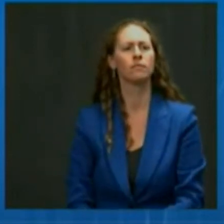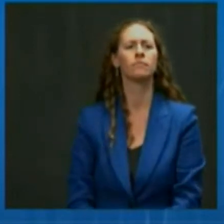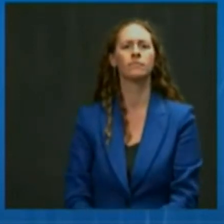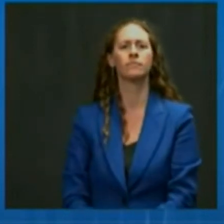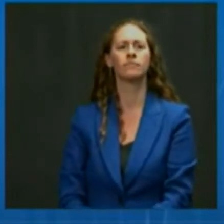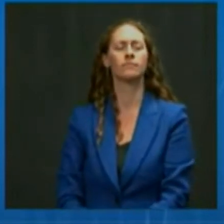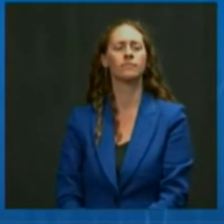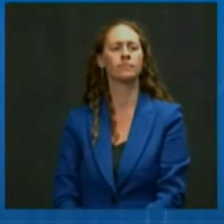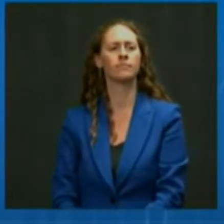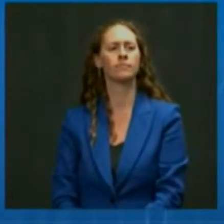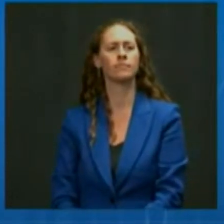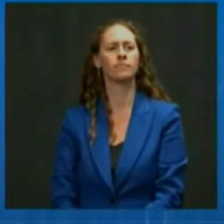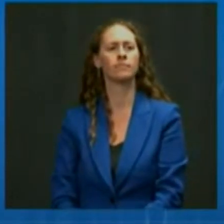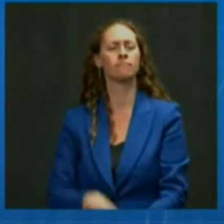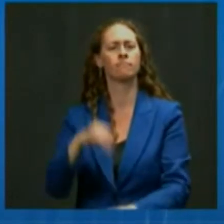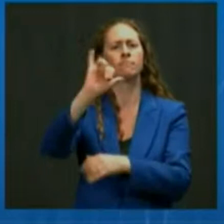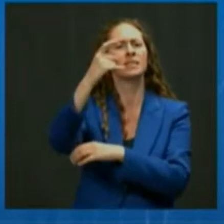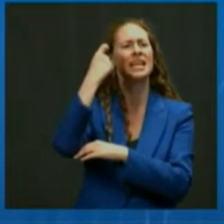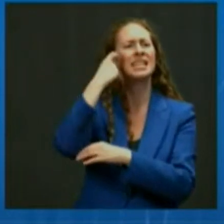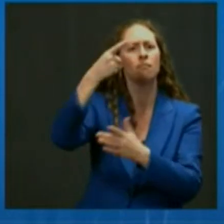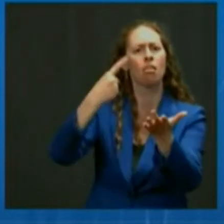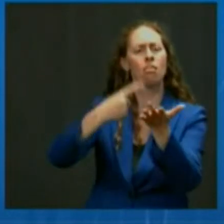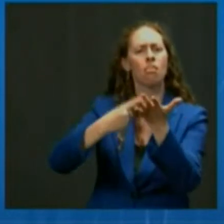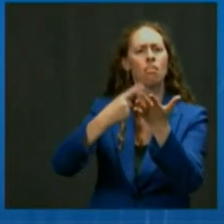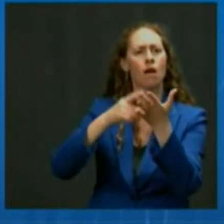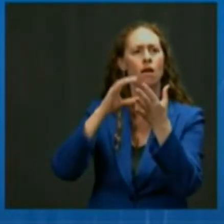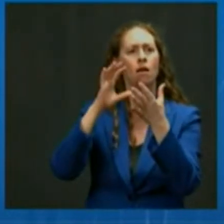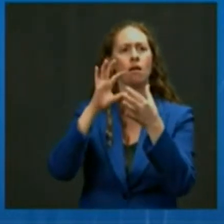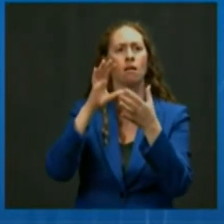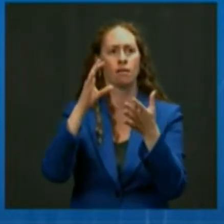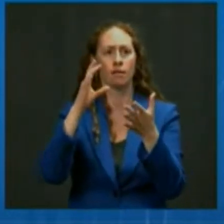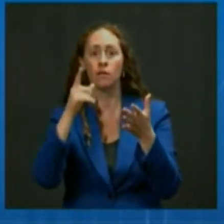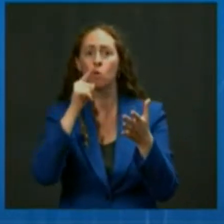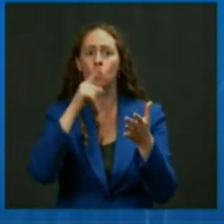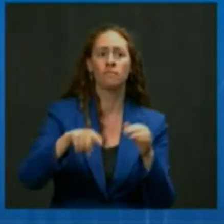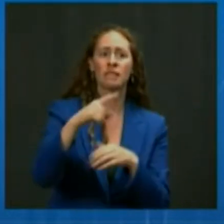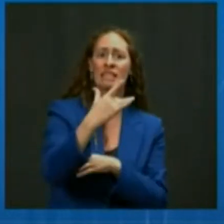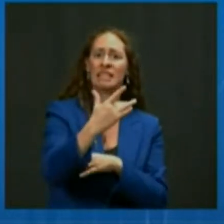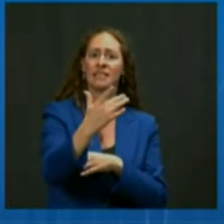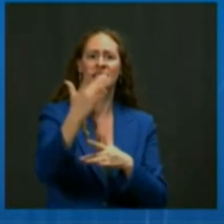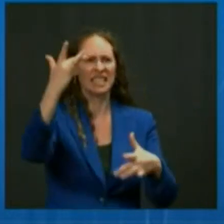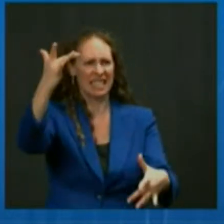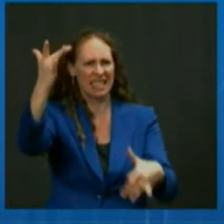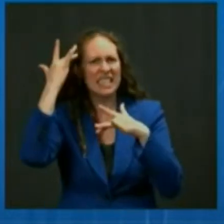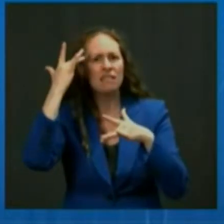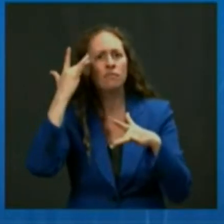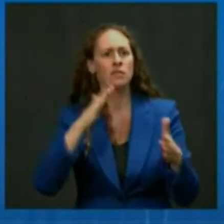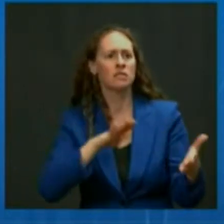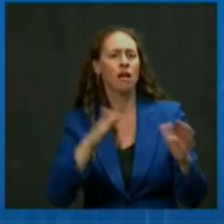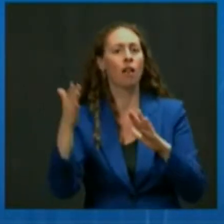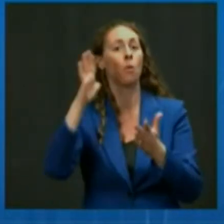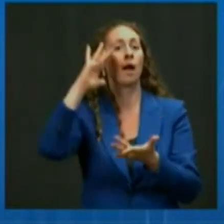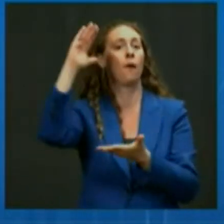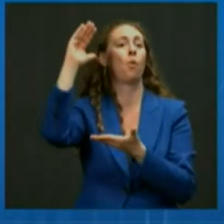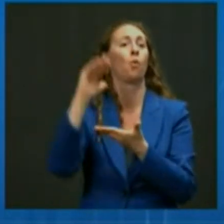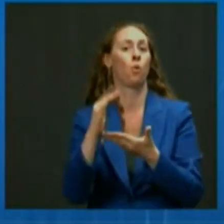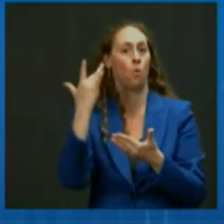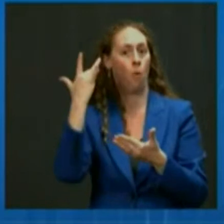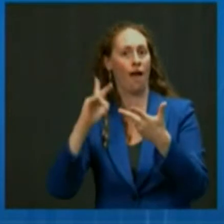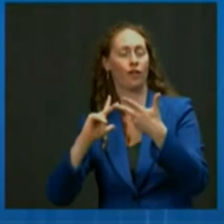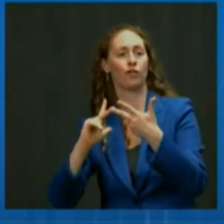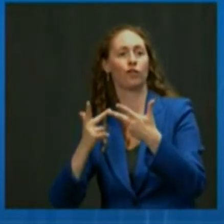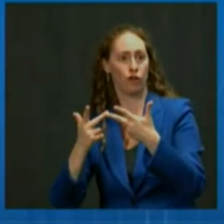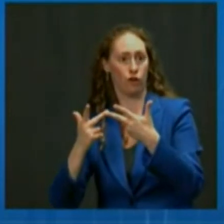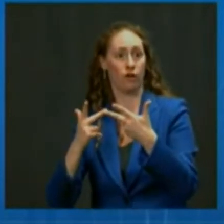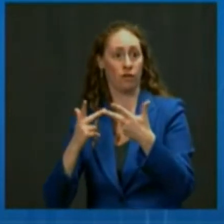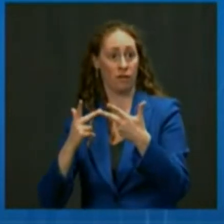you about that? And are you saying over time that you do not believe these vaccines will continue to be highly effective at preventing